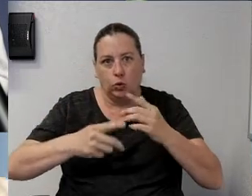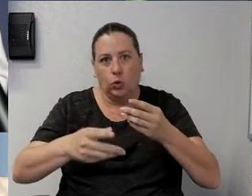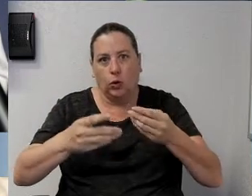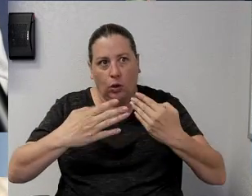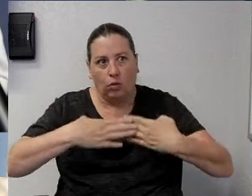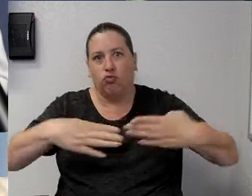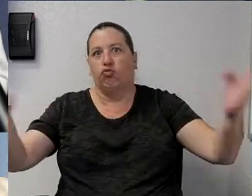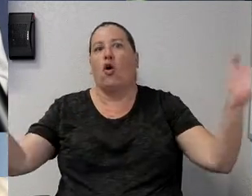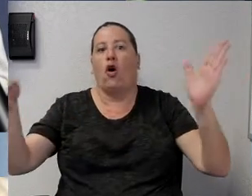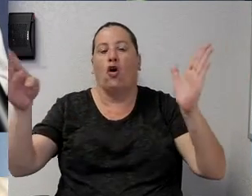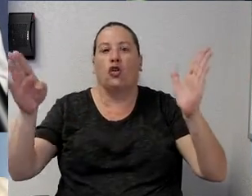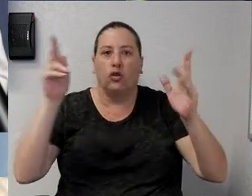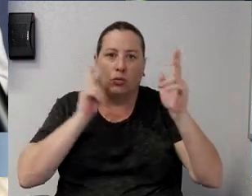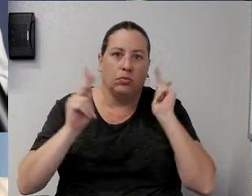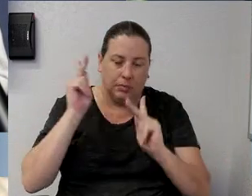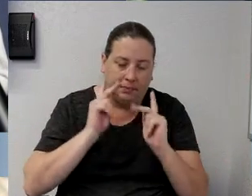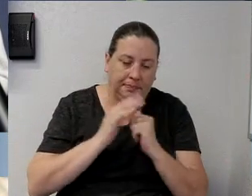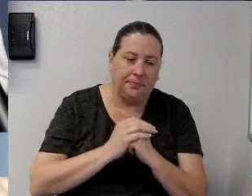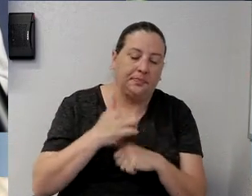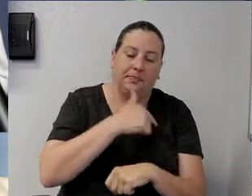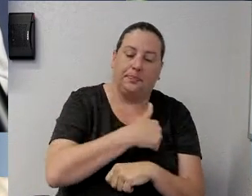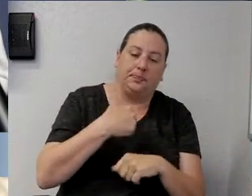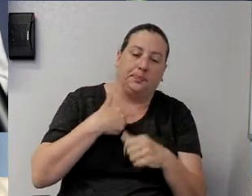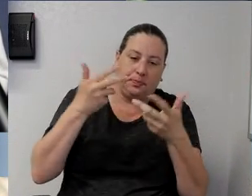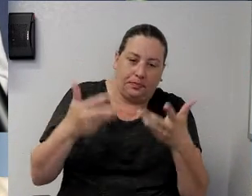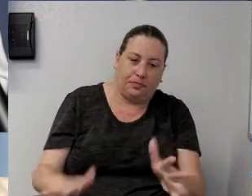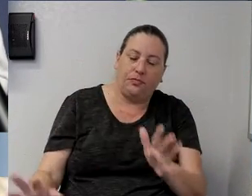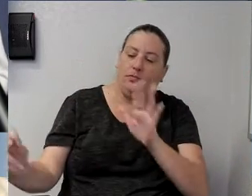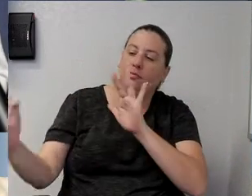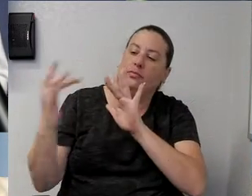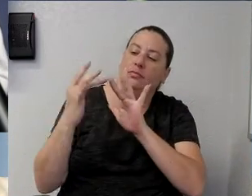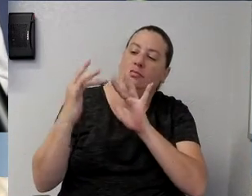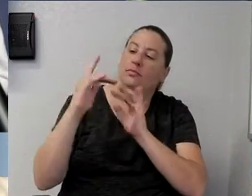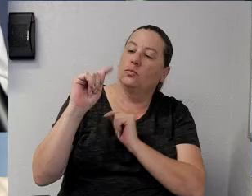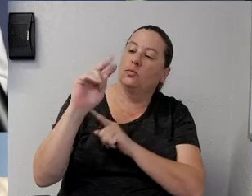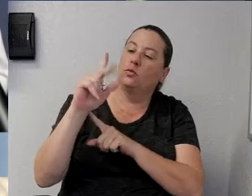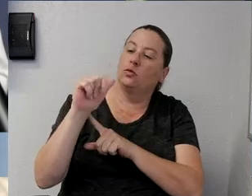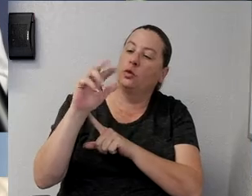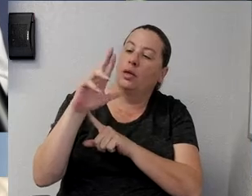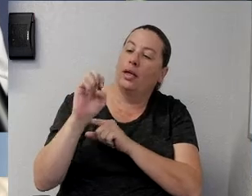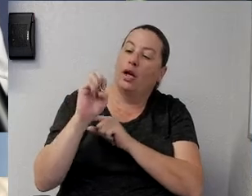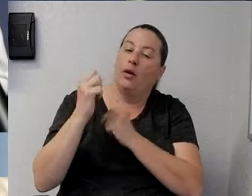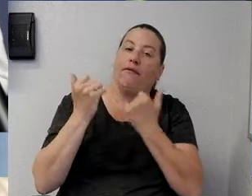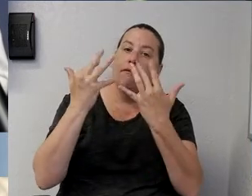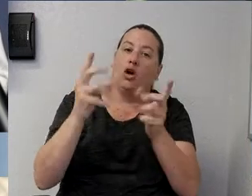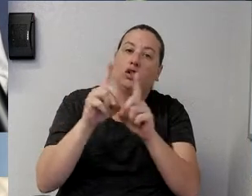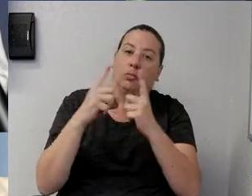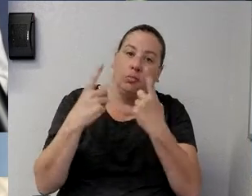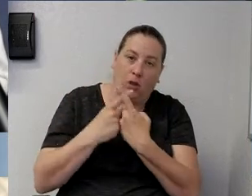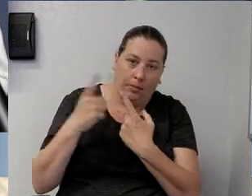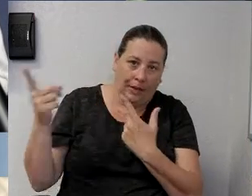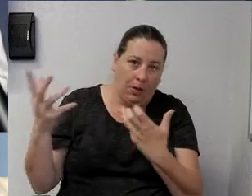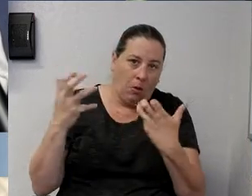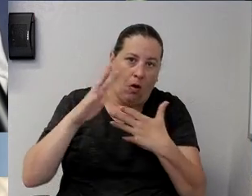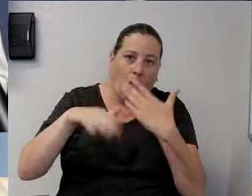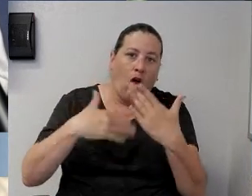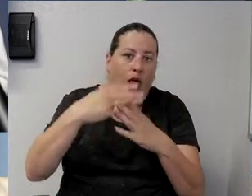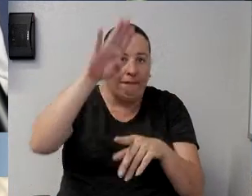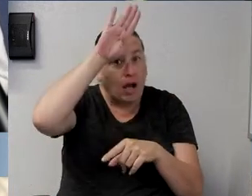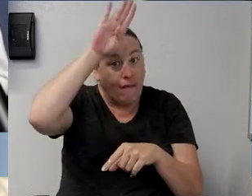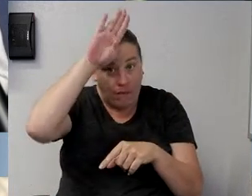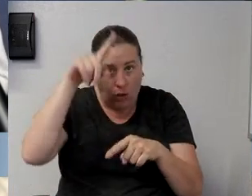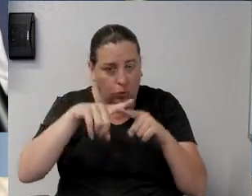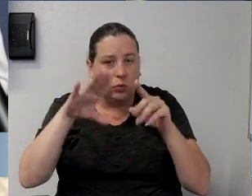population. So we've already been contacted by the Tulare Fire Department. They want all their firefighters to be tested.